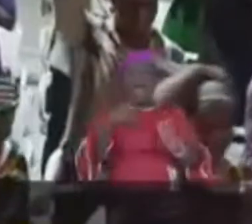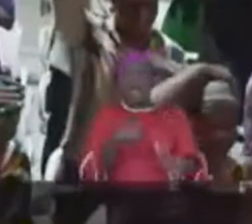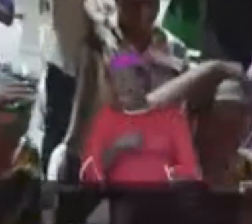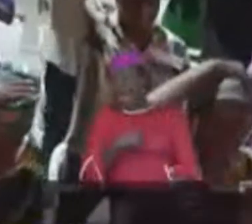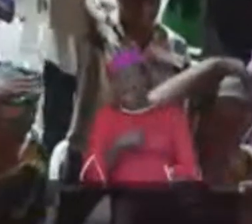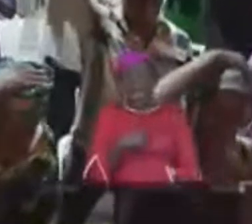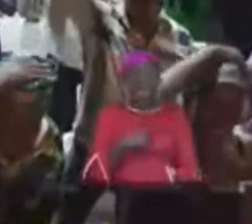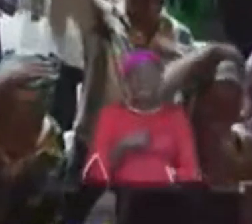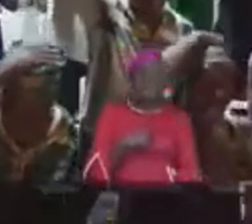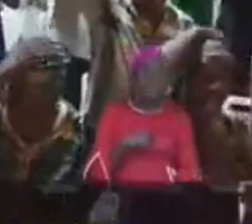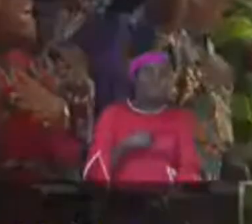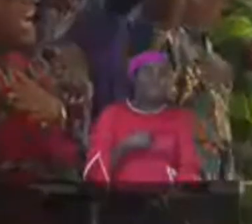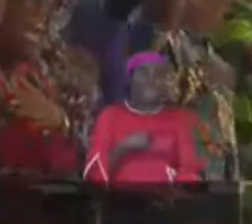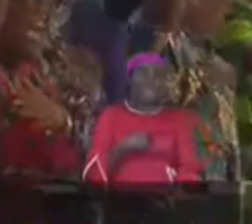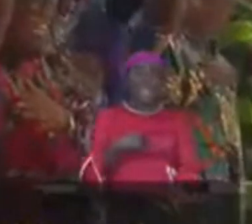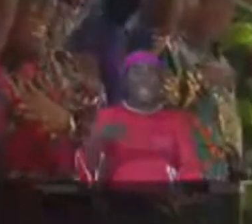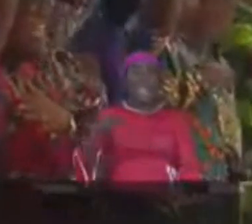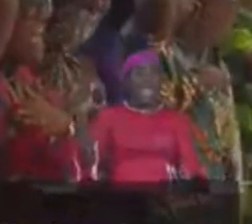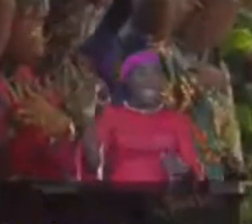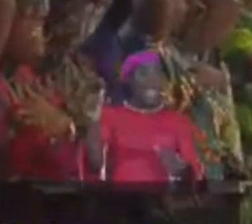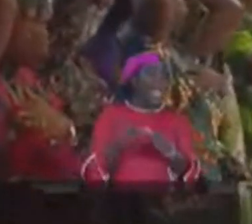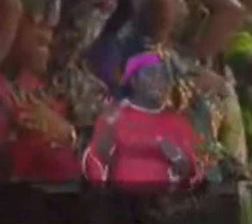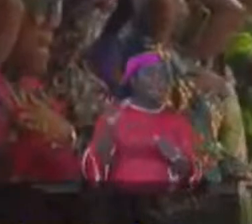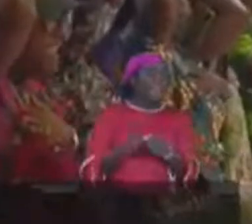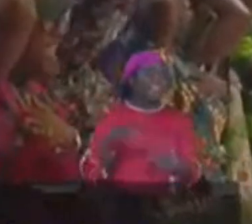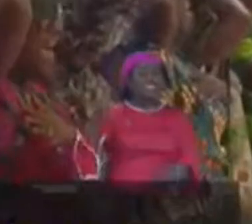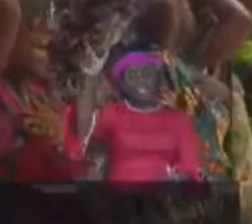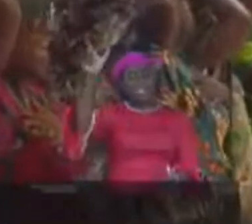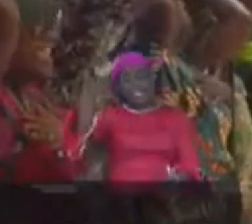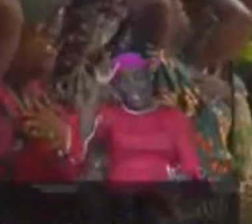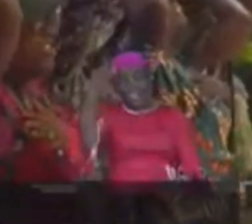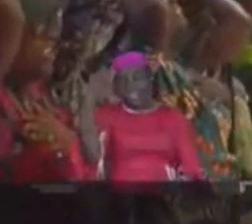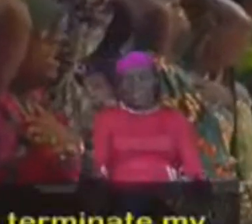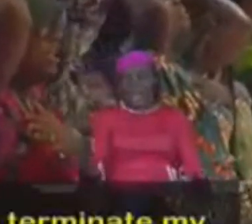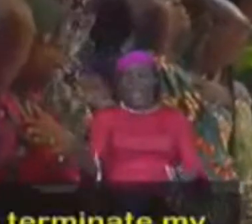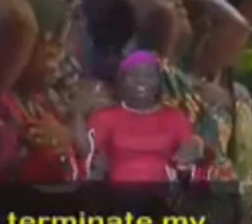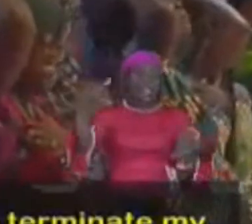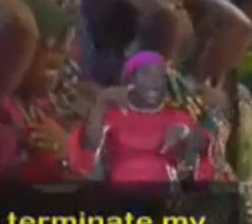life. Can you shout this loud?